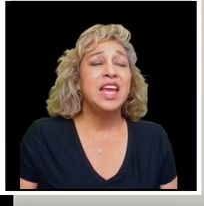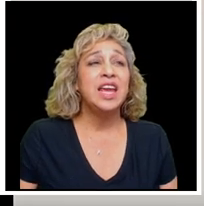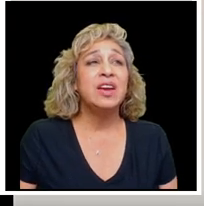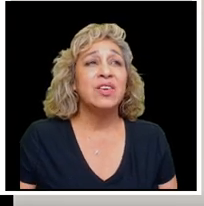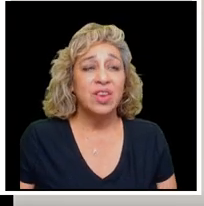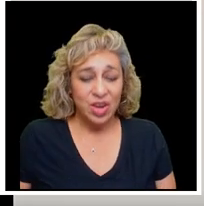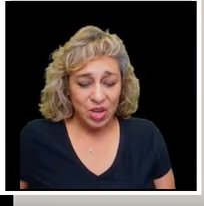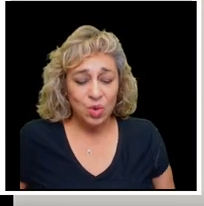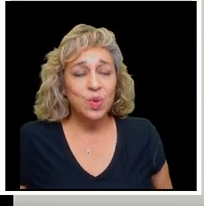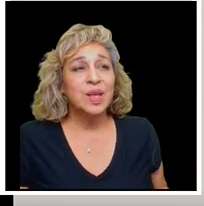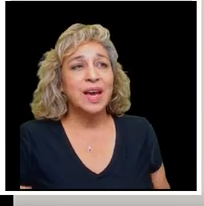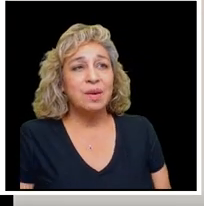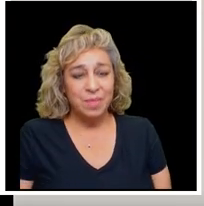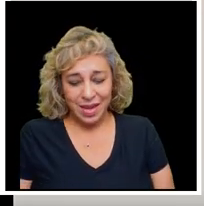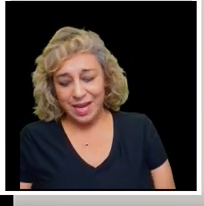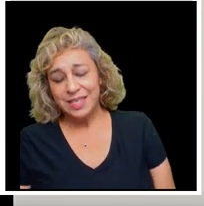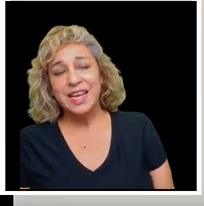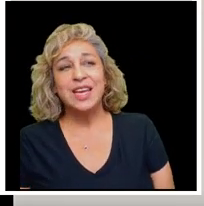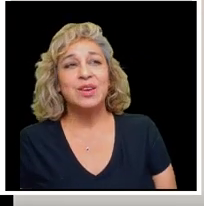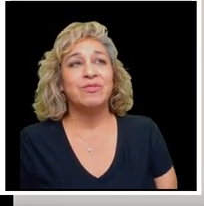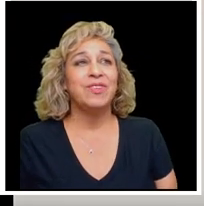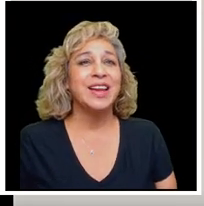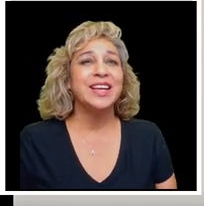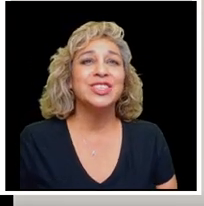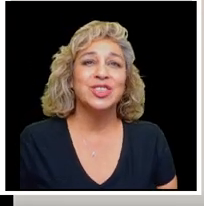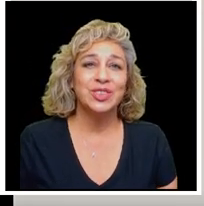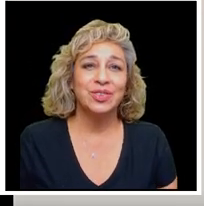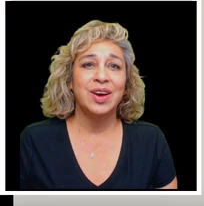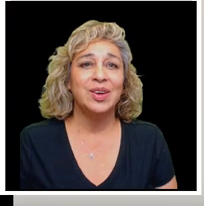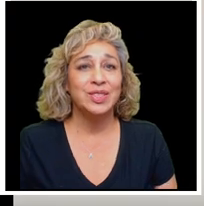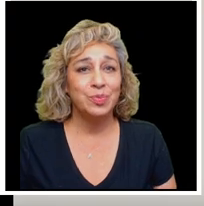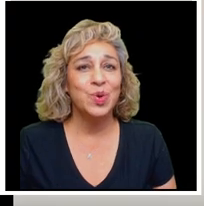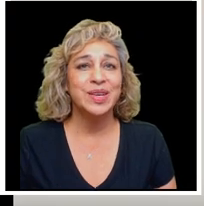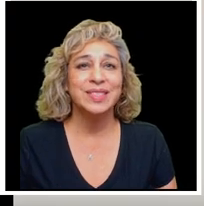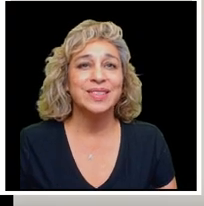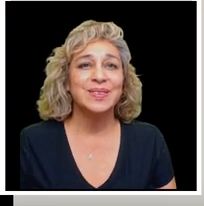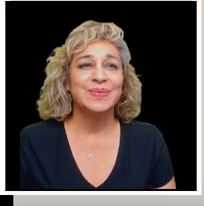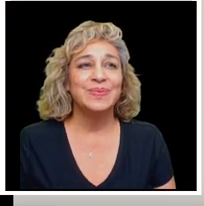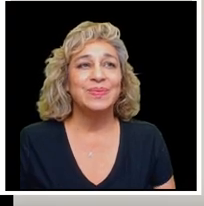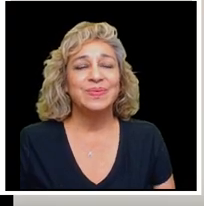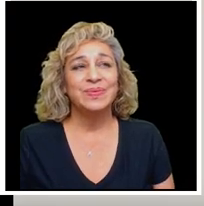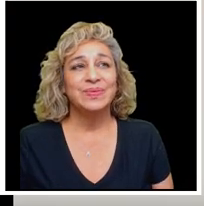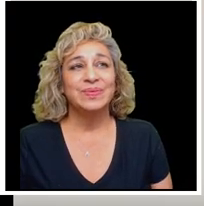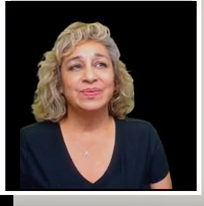here you will come and take your financial supports